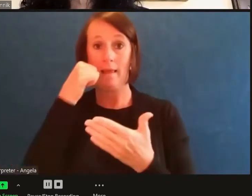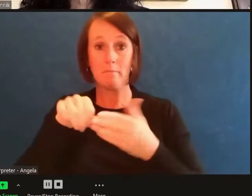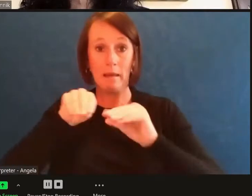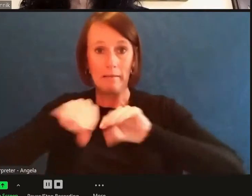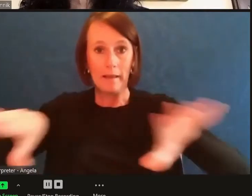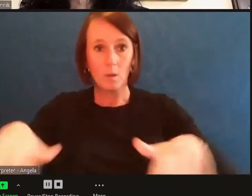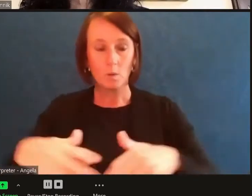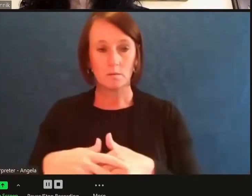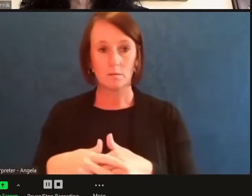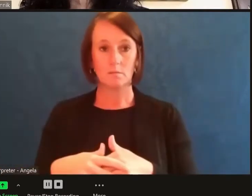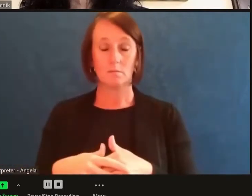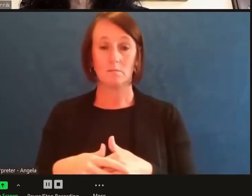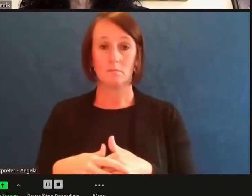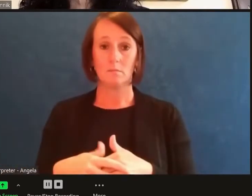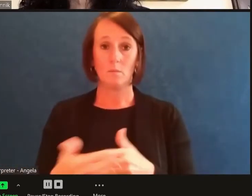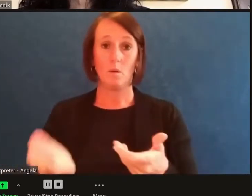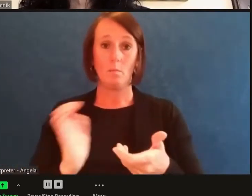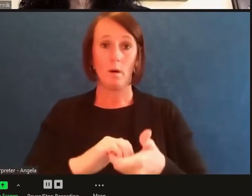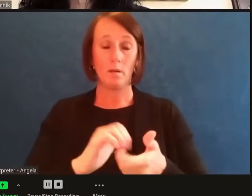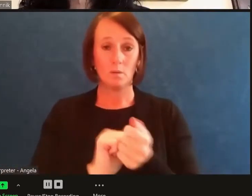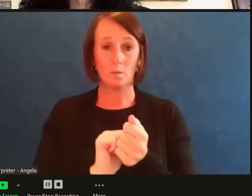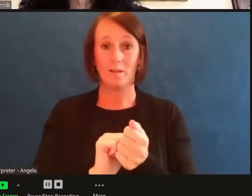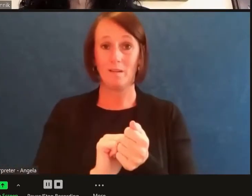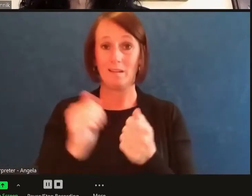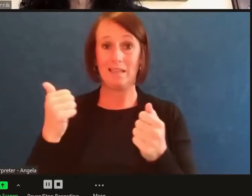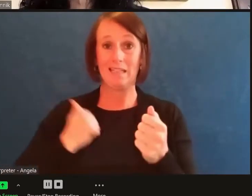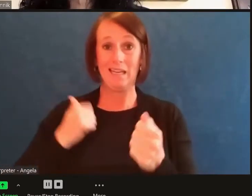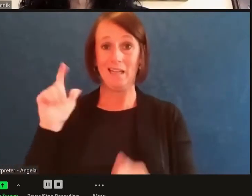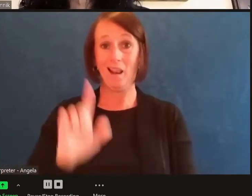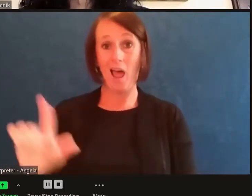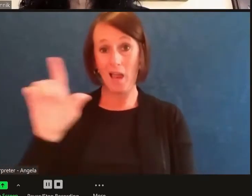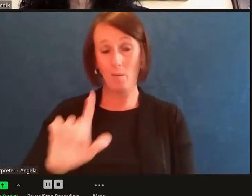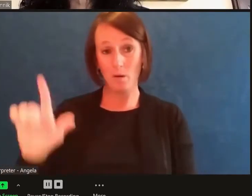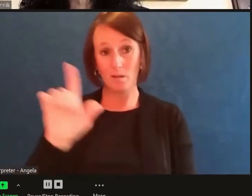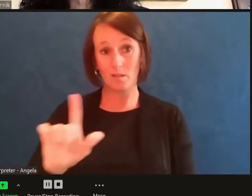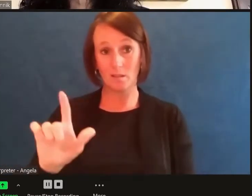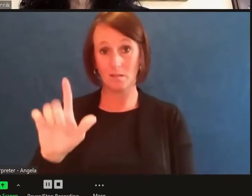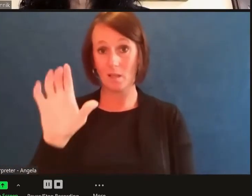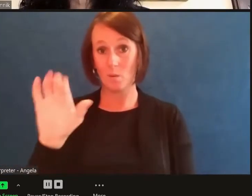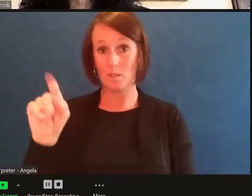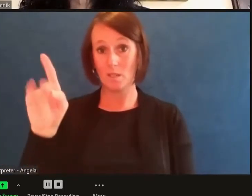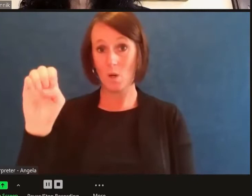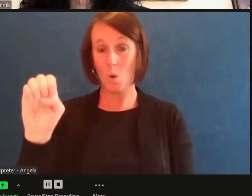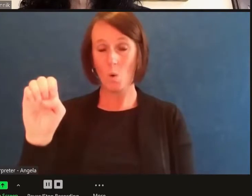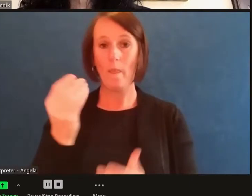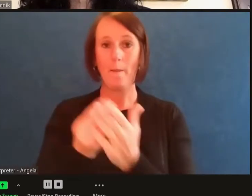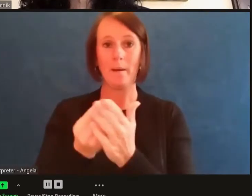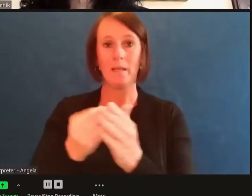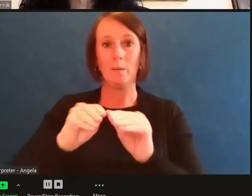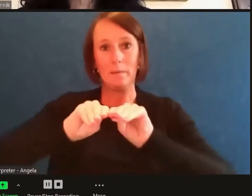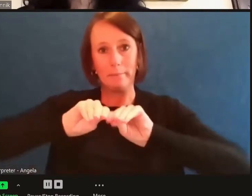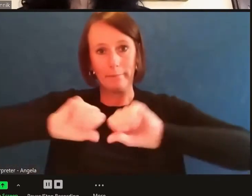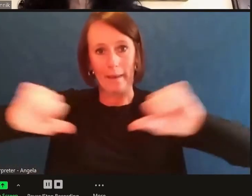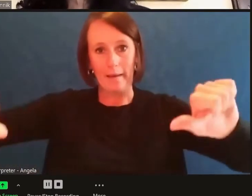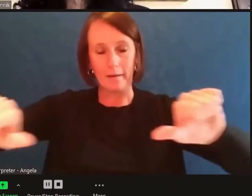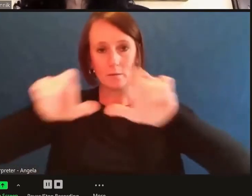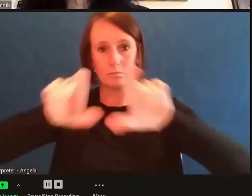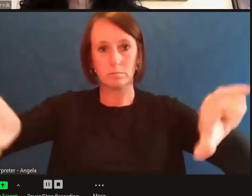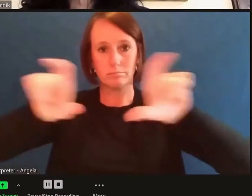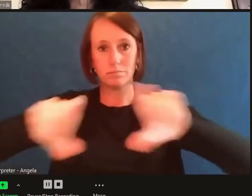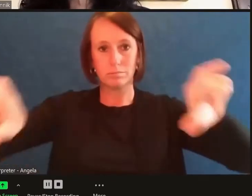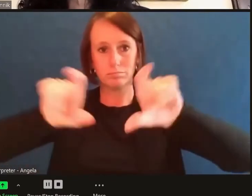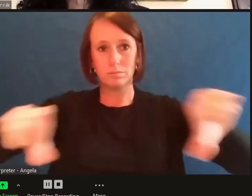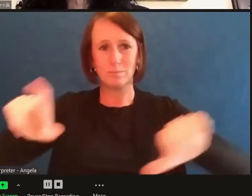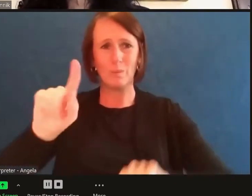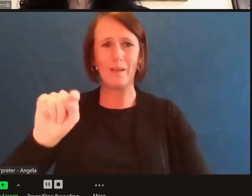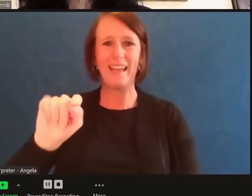with the Canadian Library Journal where they could have a code and they would get some money sent back to them for every book sold. We had TikToks, for goodness